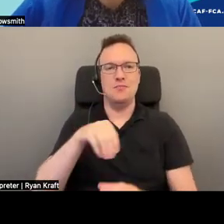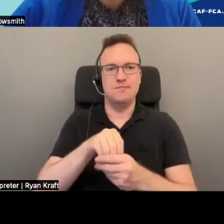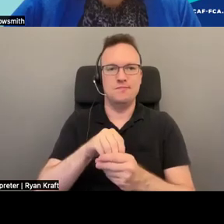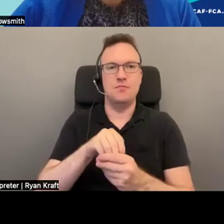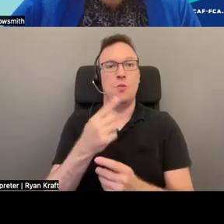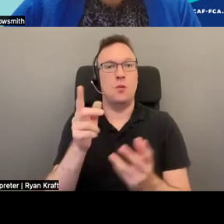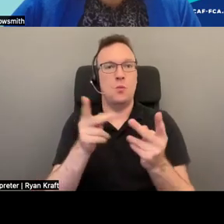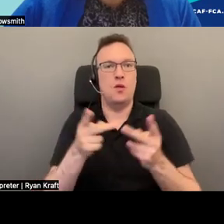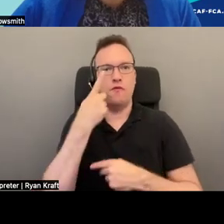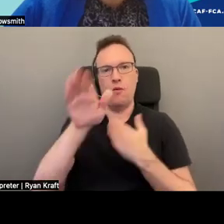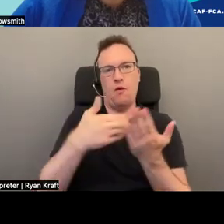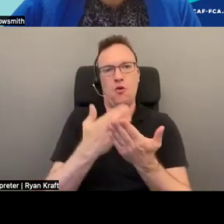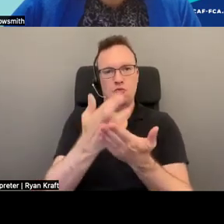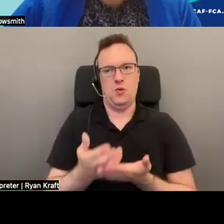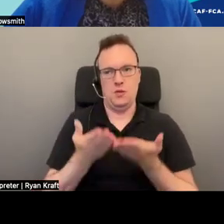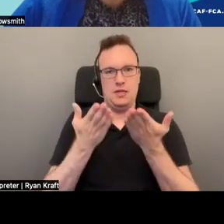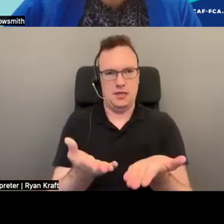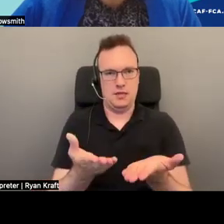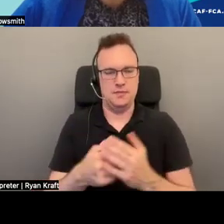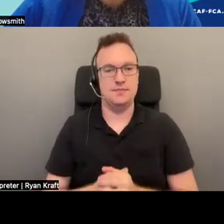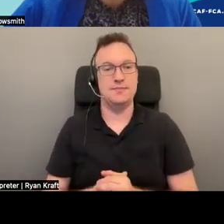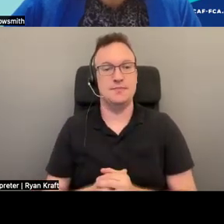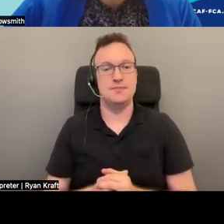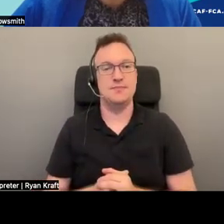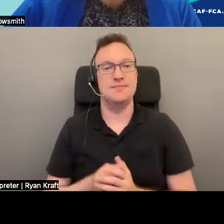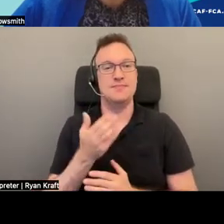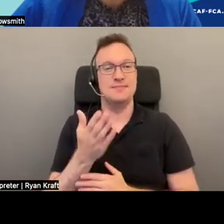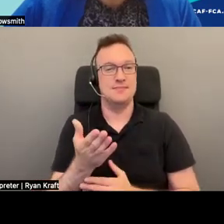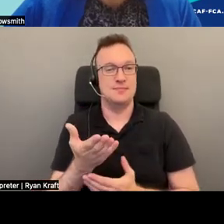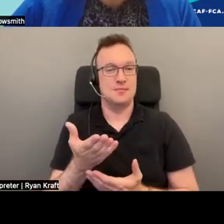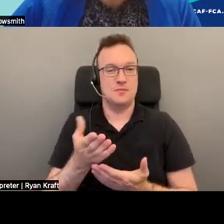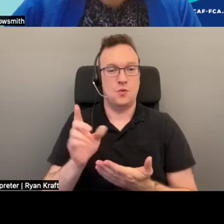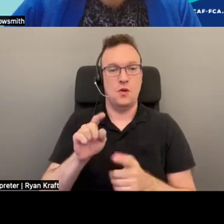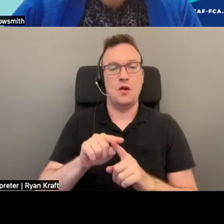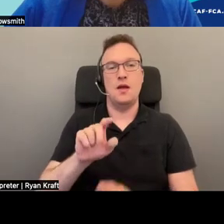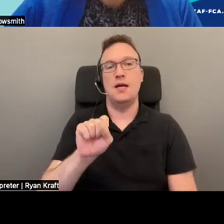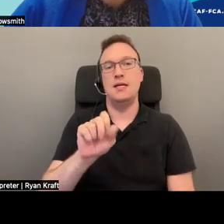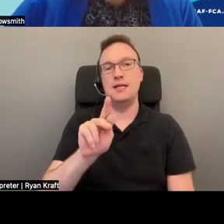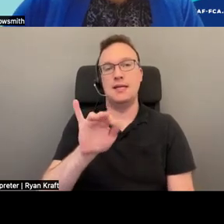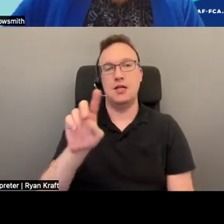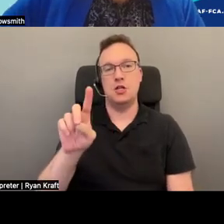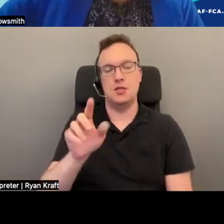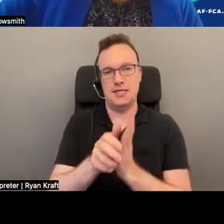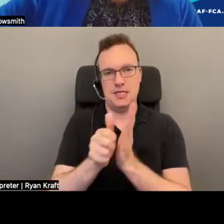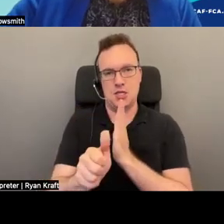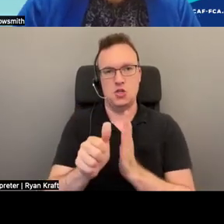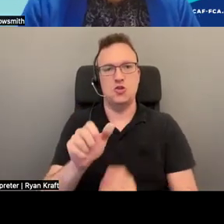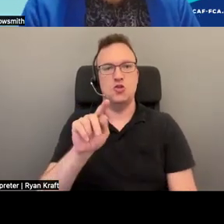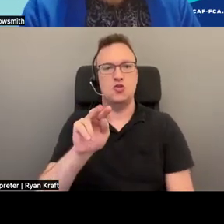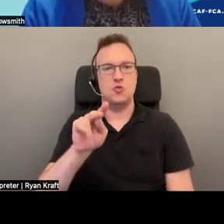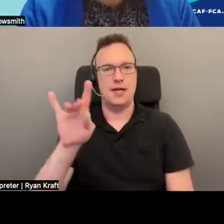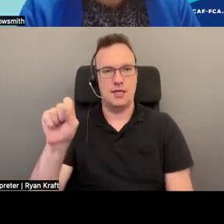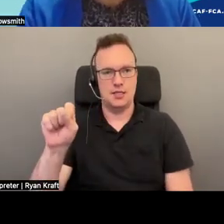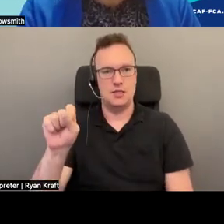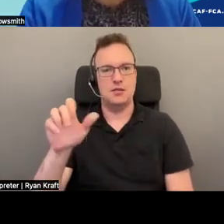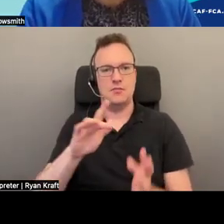resources. So we have done that through the Skilled Trades Network, as all the key resources for